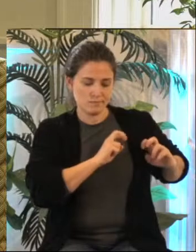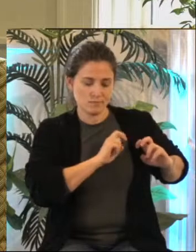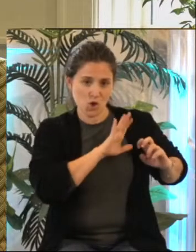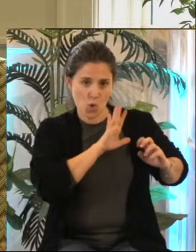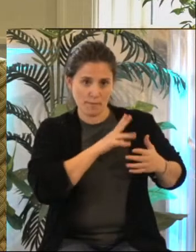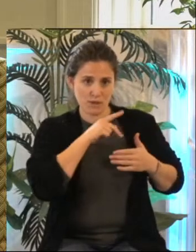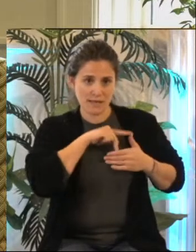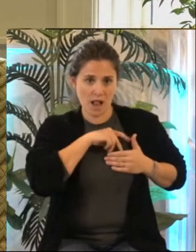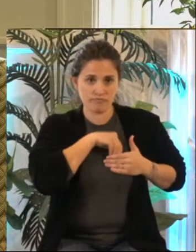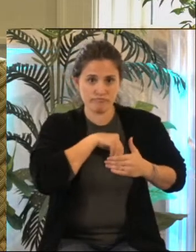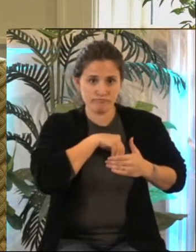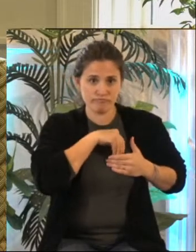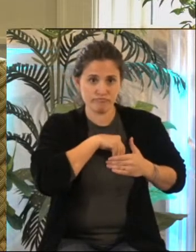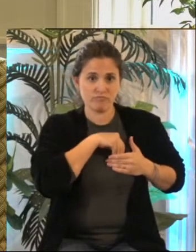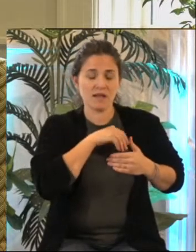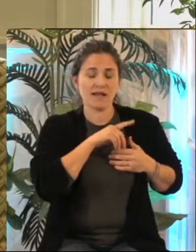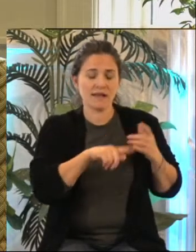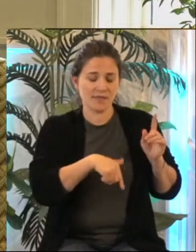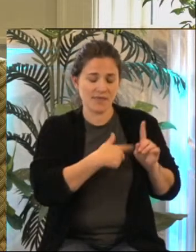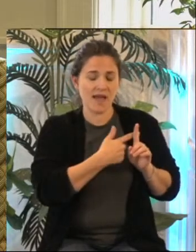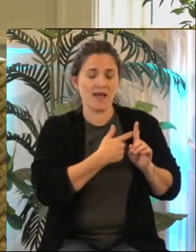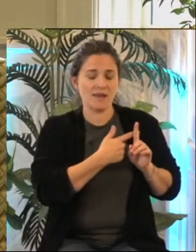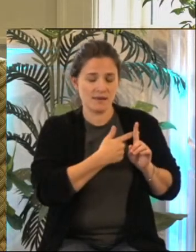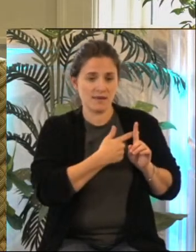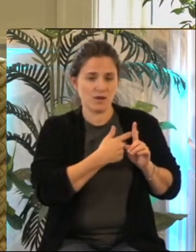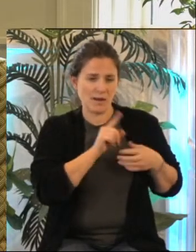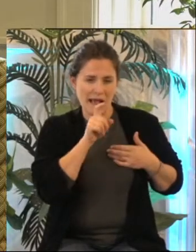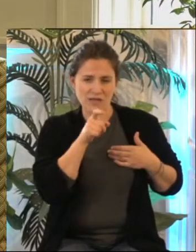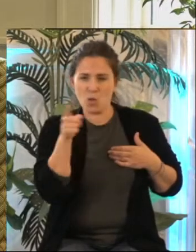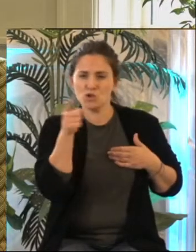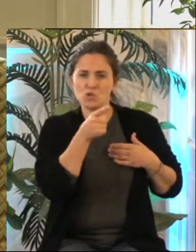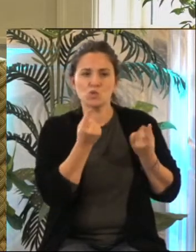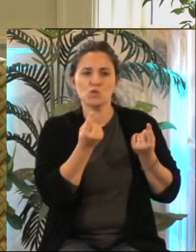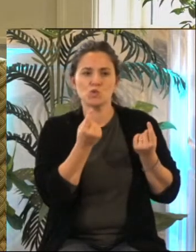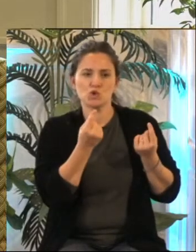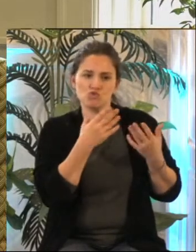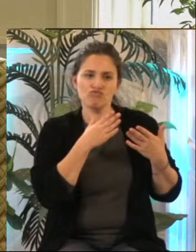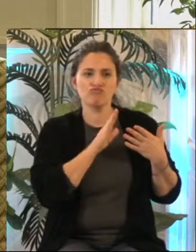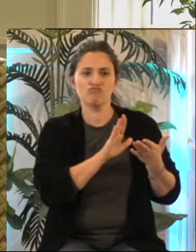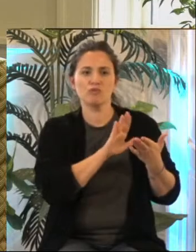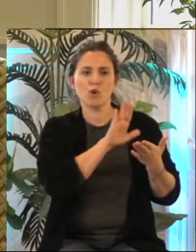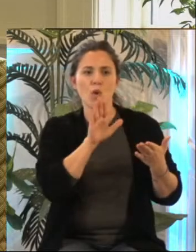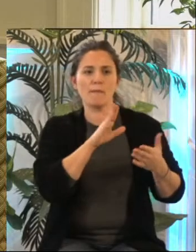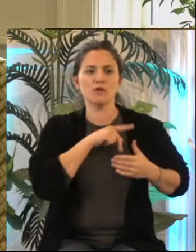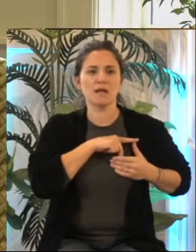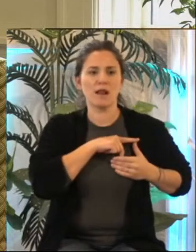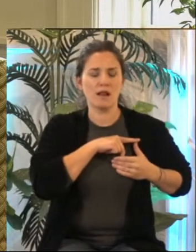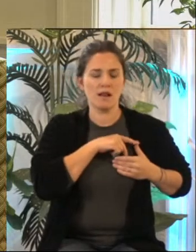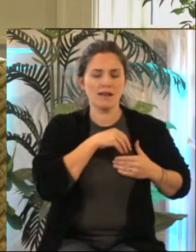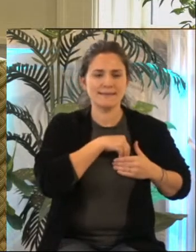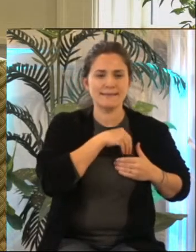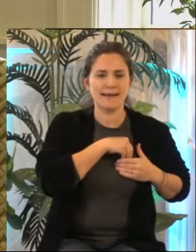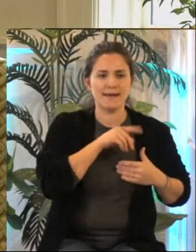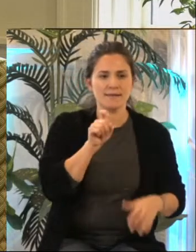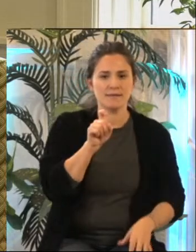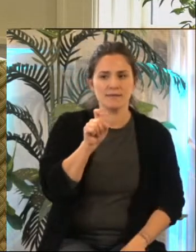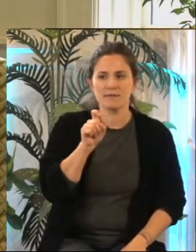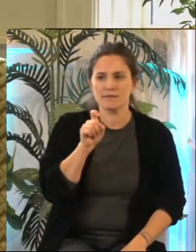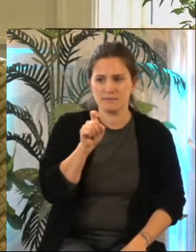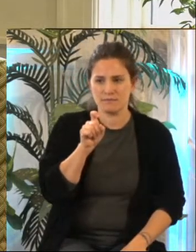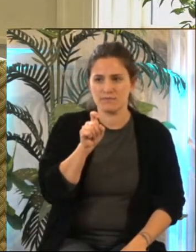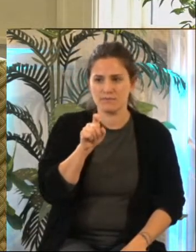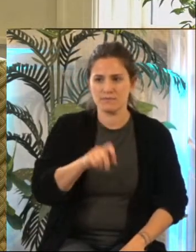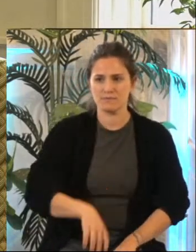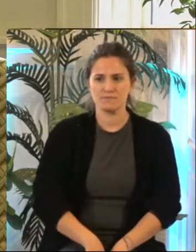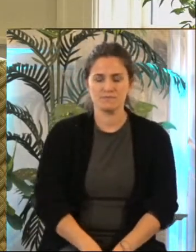your shadow side so that you can be a healthy and effective and productive part of this world in these times? So let's do a